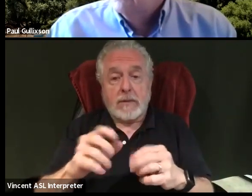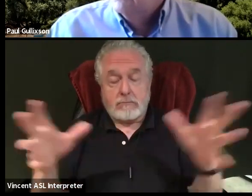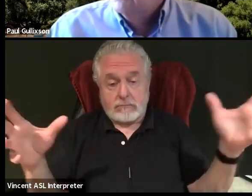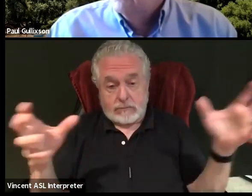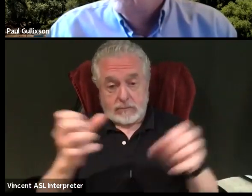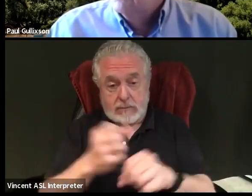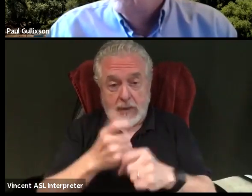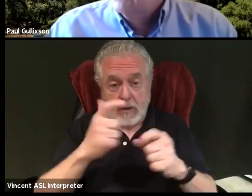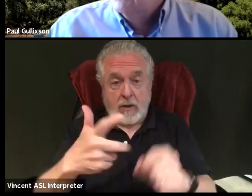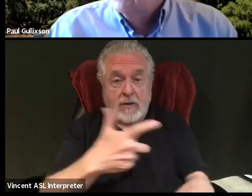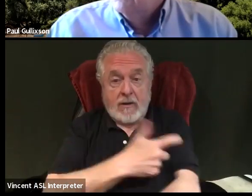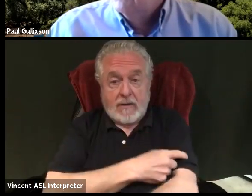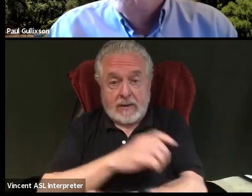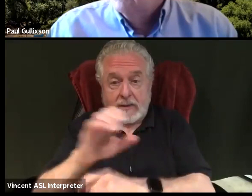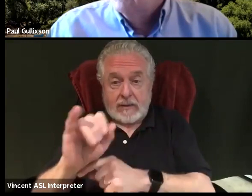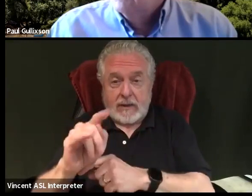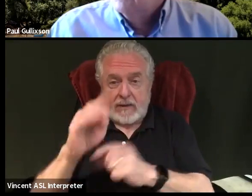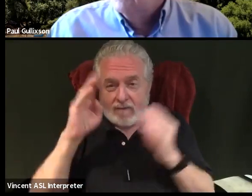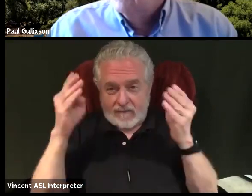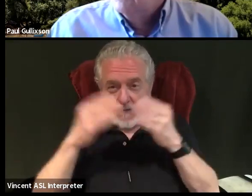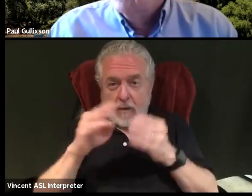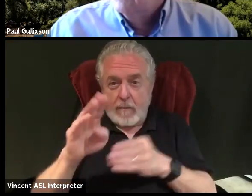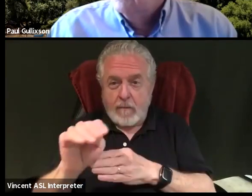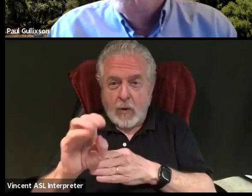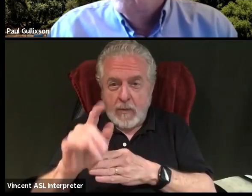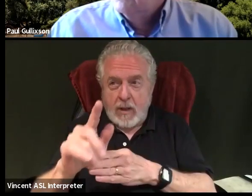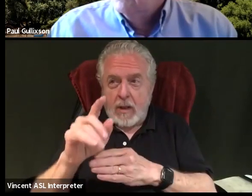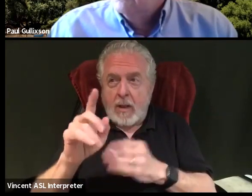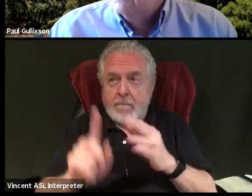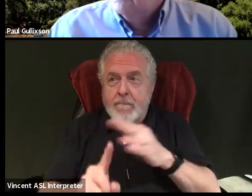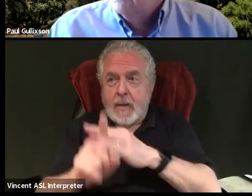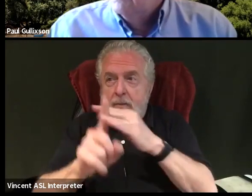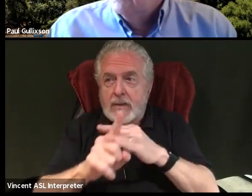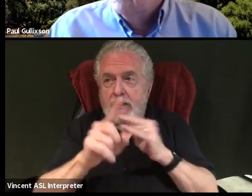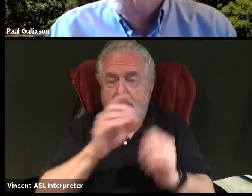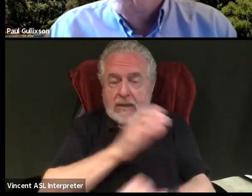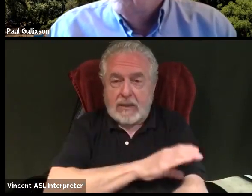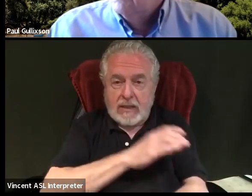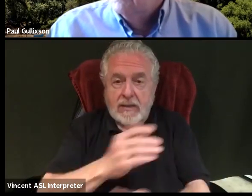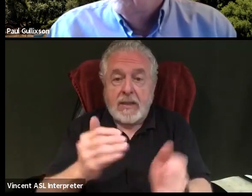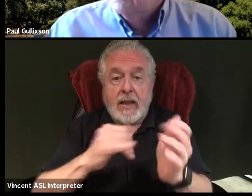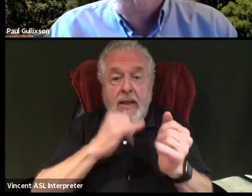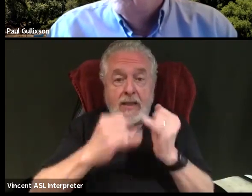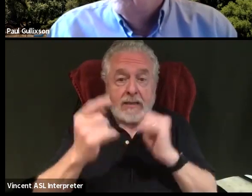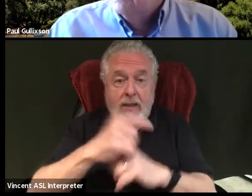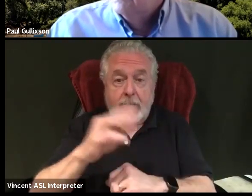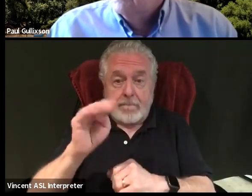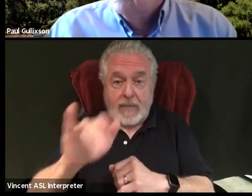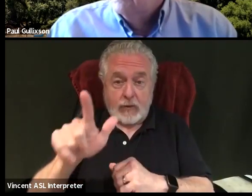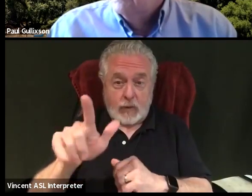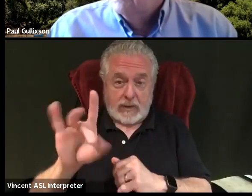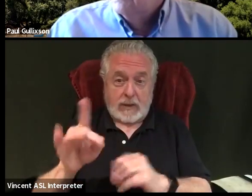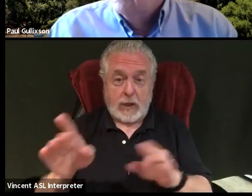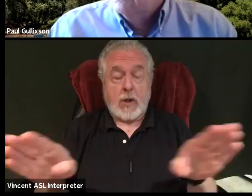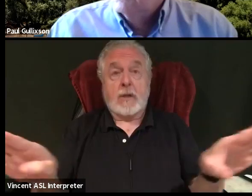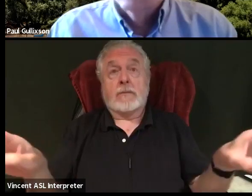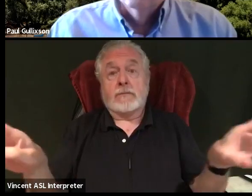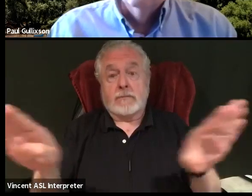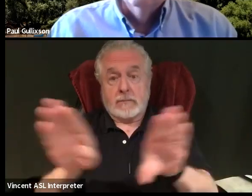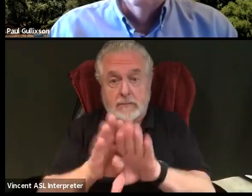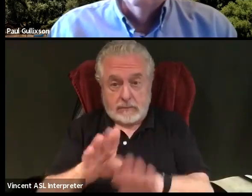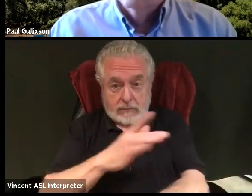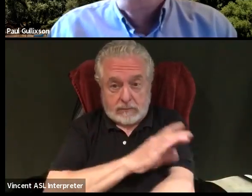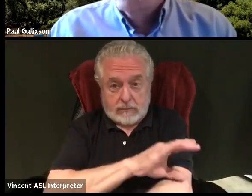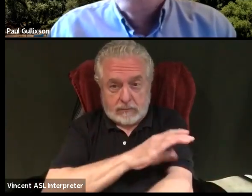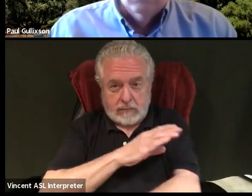our large vaccination sites to focus on mobile and pop-up vaccine clinics. At the end of the day on May 28th, we'll be closing the vaccine clinics